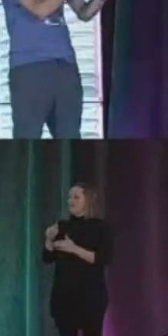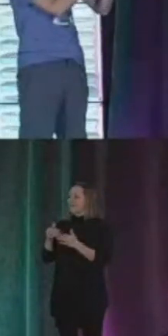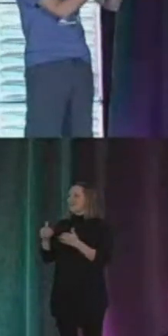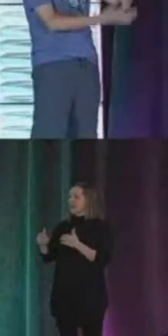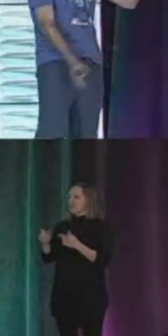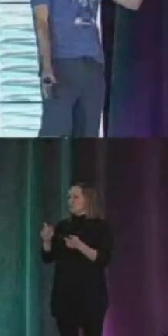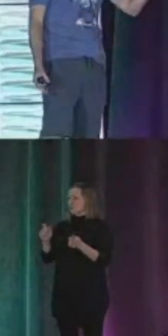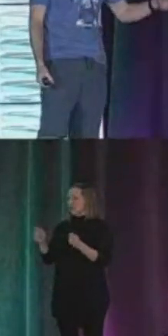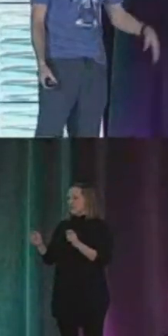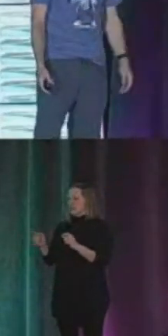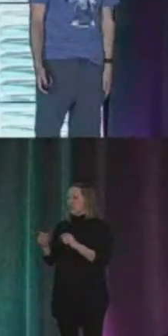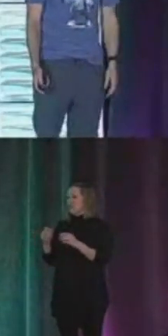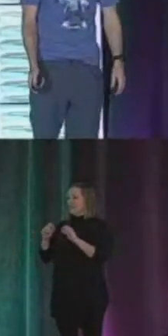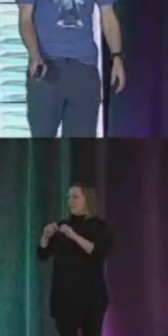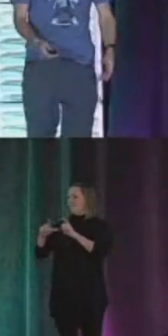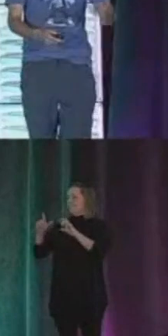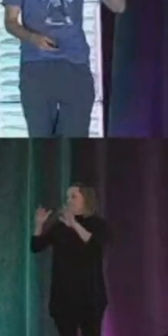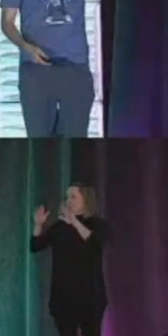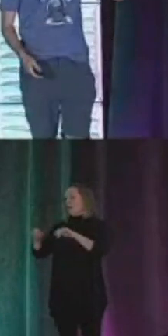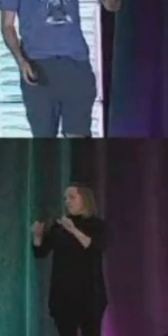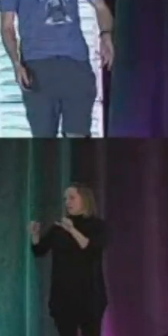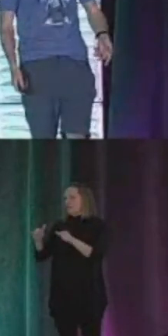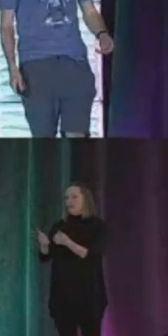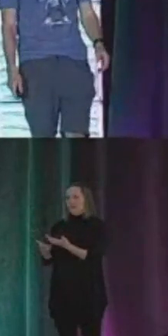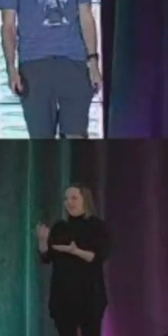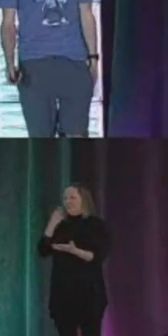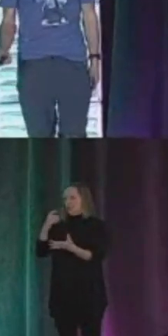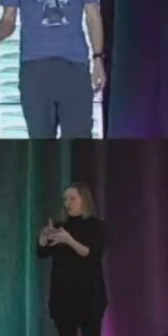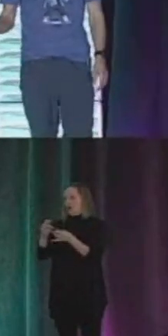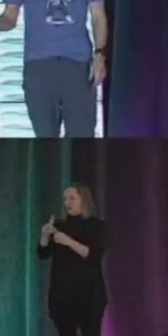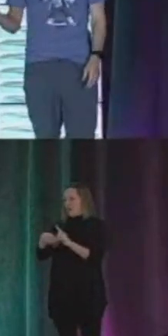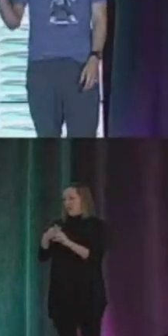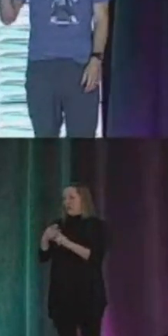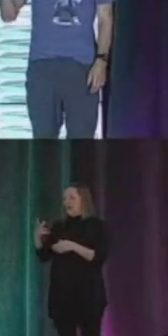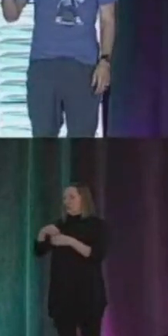That's a blog post of everything that I just talked about. It includes all the graphs and stuff too.